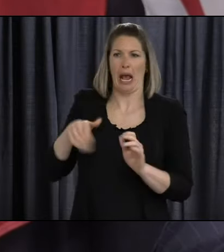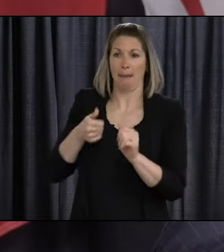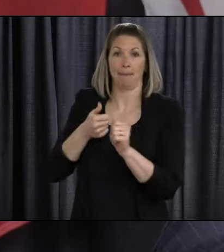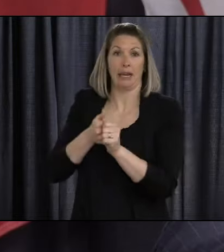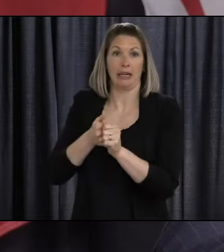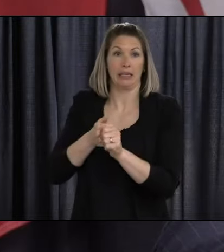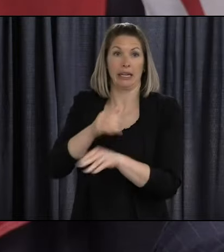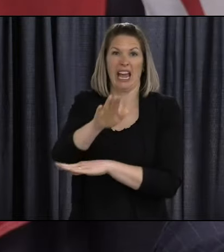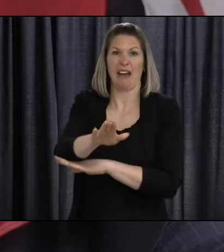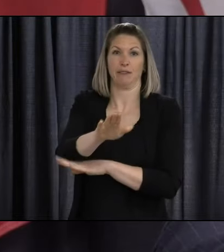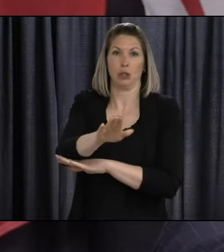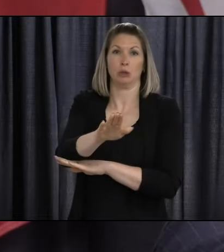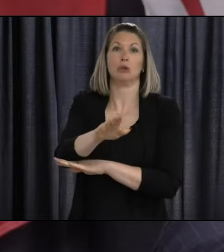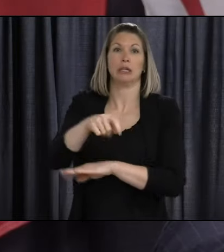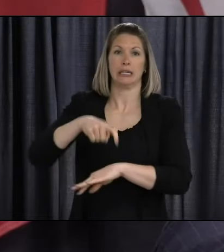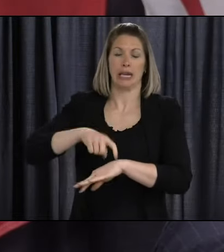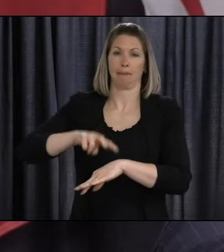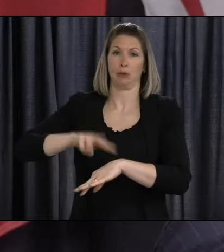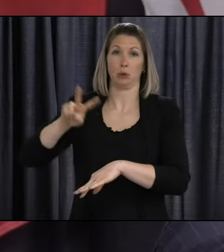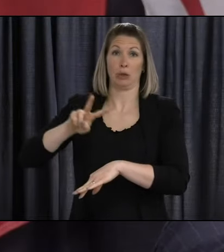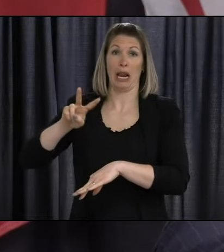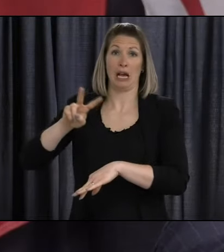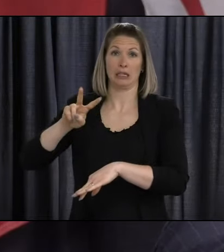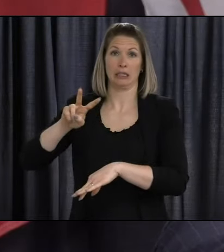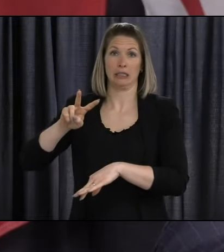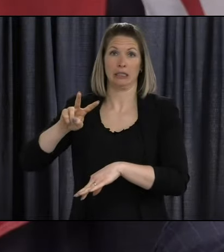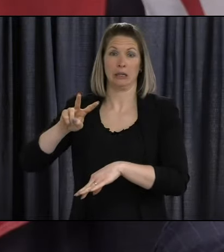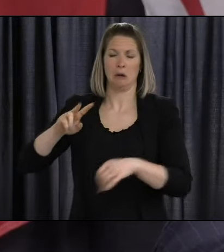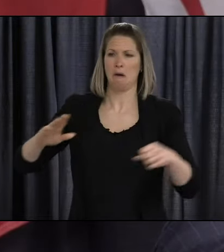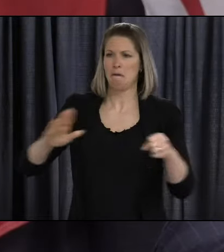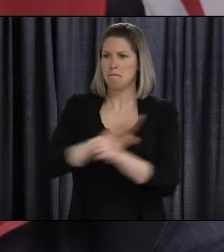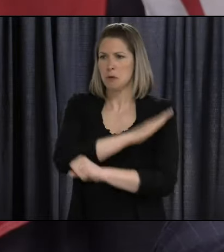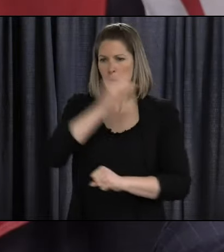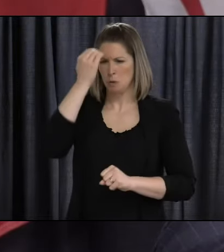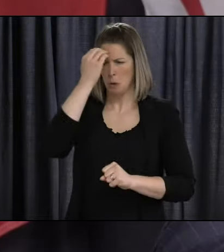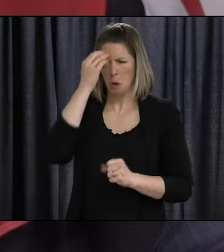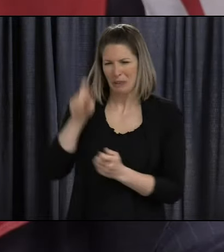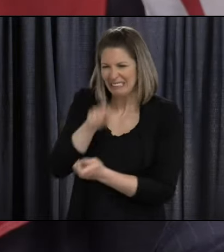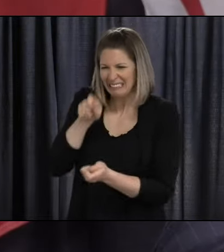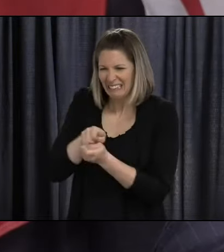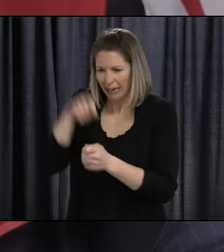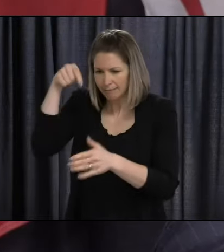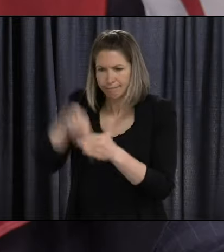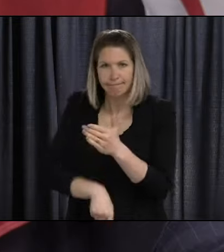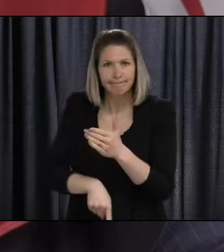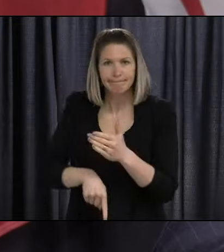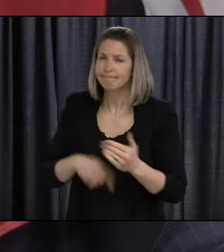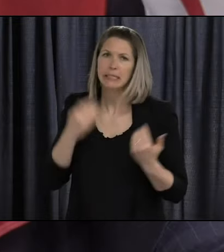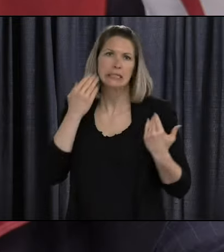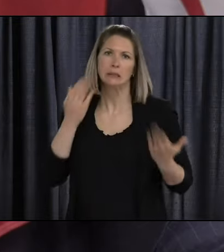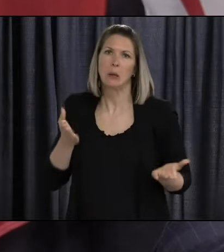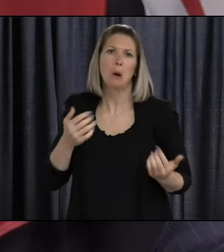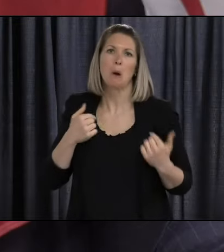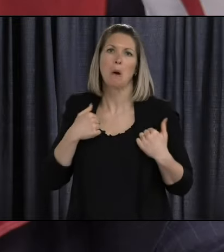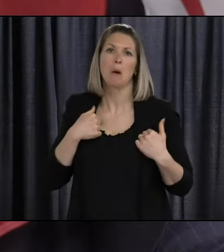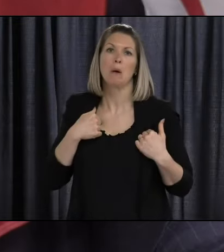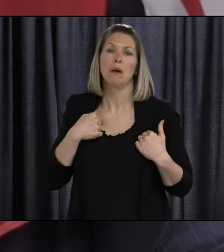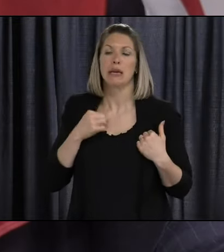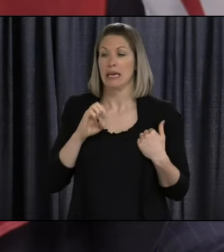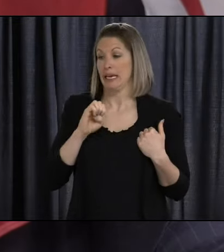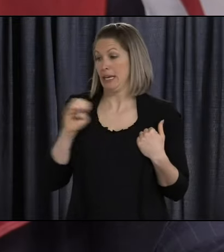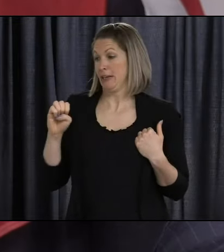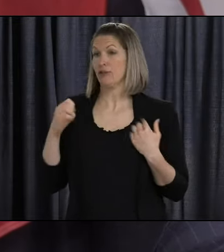at 2:00 yesterday was not something that we were aware of at the time. So unions work closely with the Eastern Health